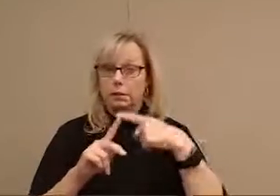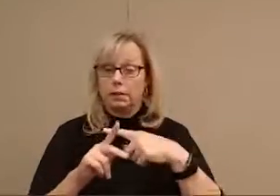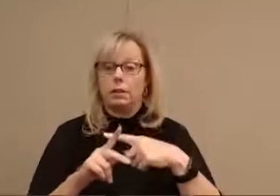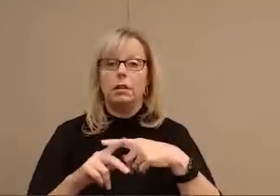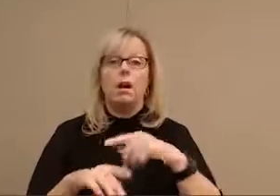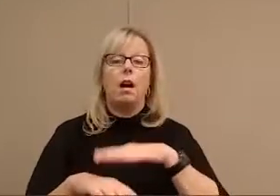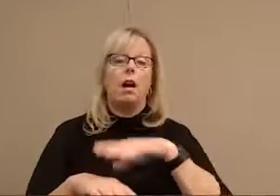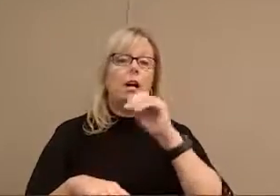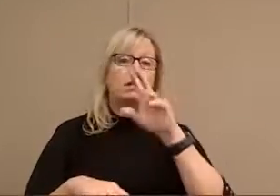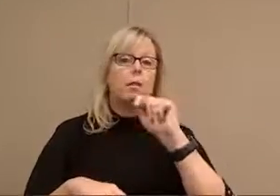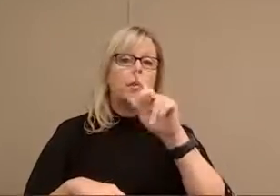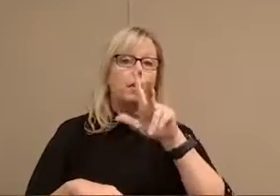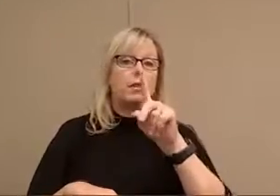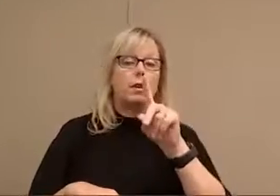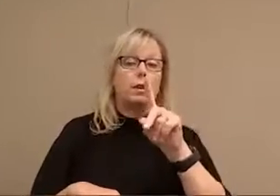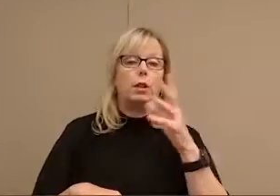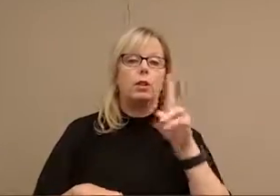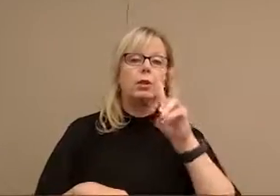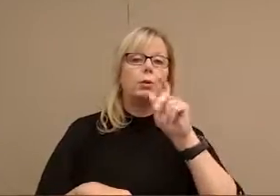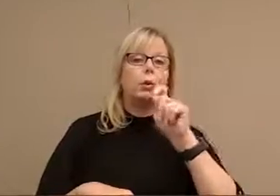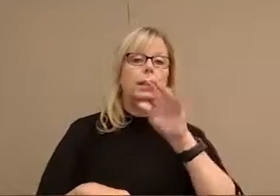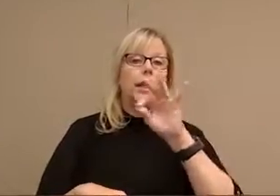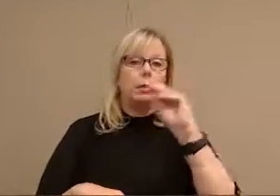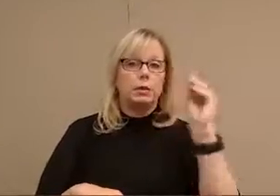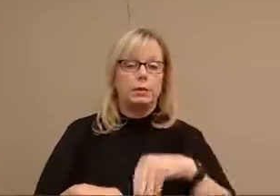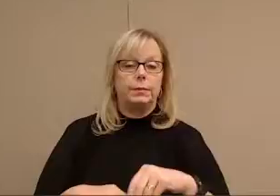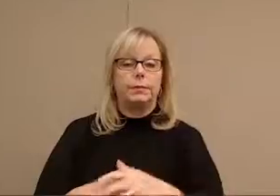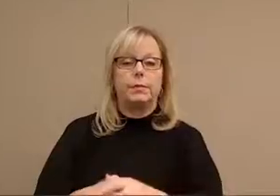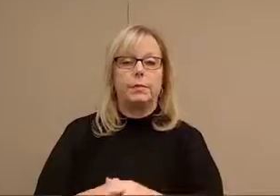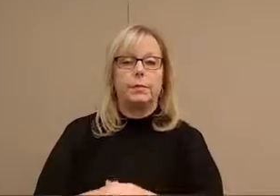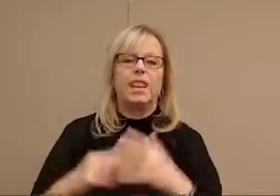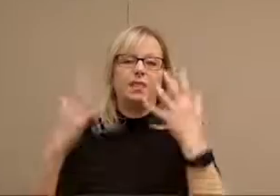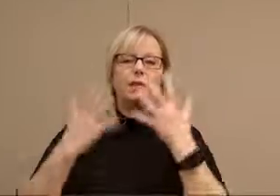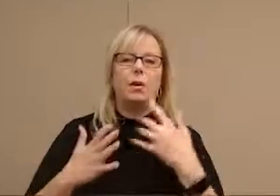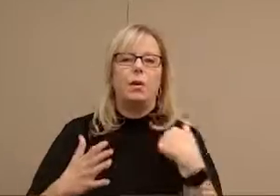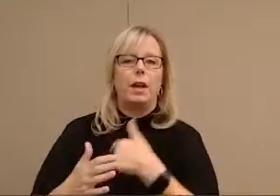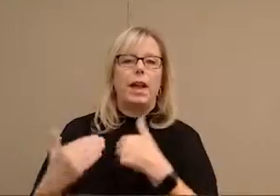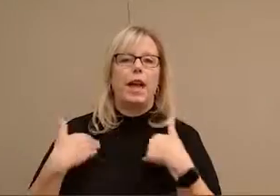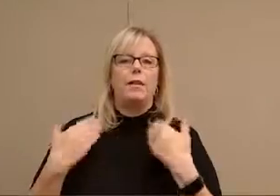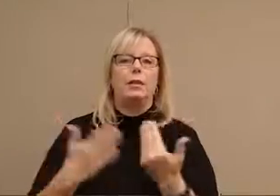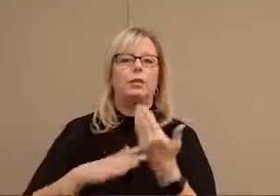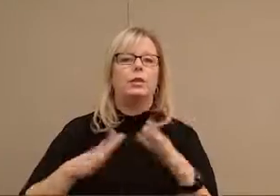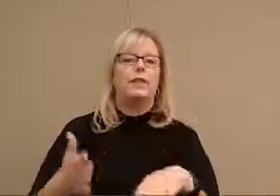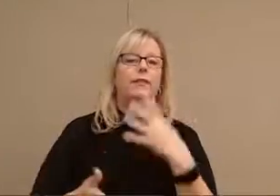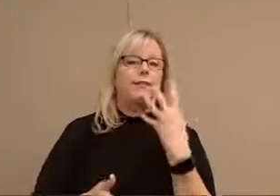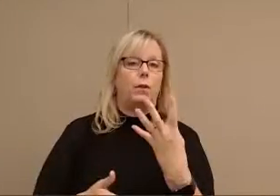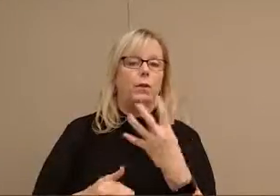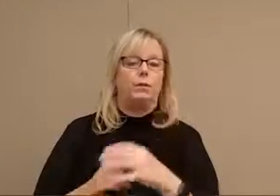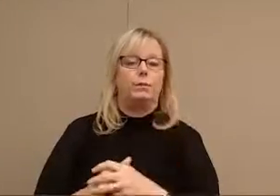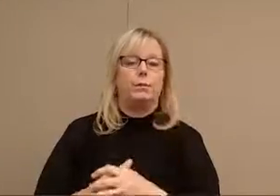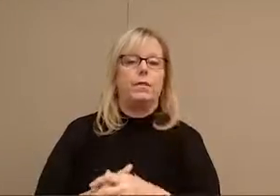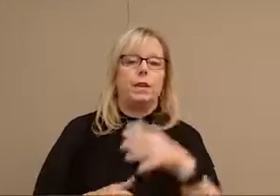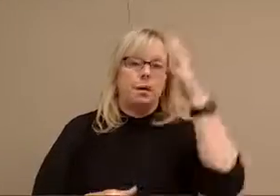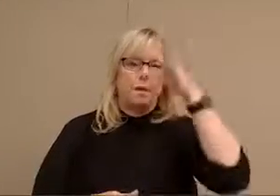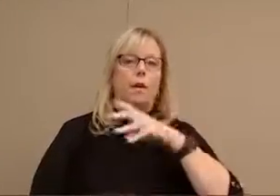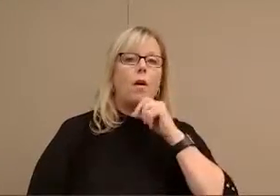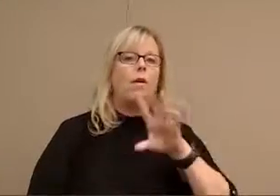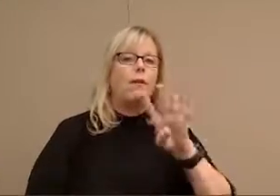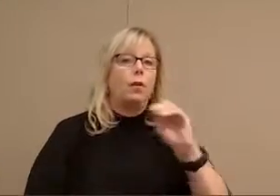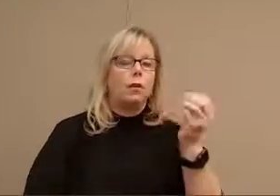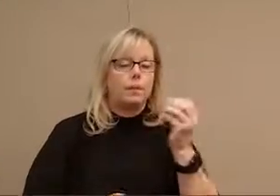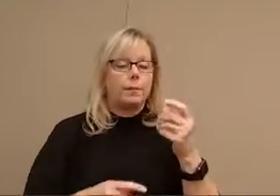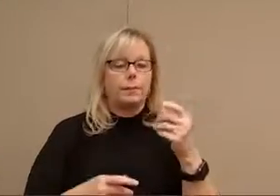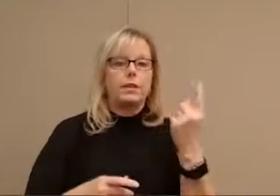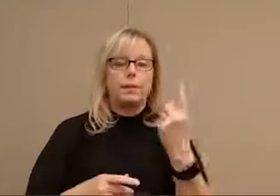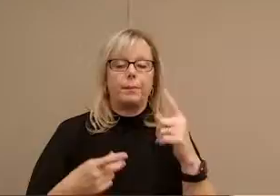of October the 31st was at 2.9%. Unfortunately, we have 4 new deaths to report: a male in his 40s,